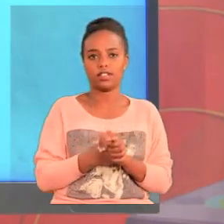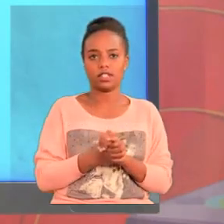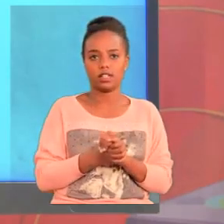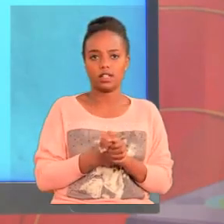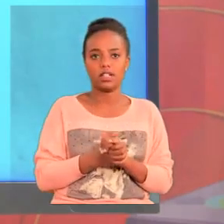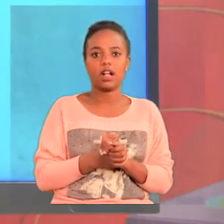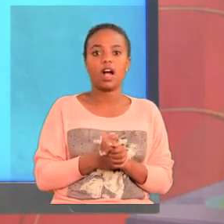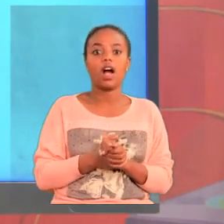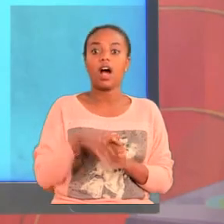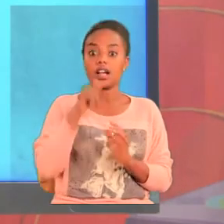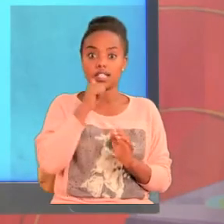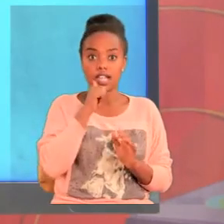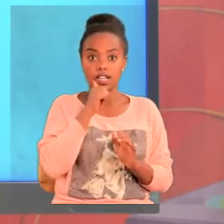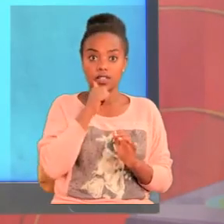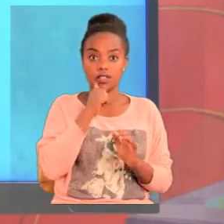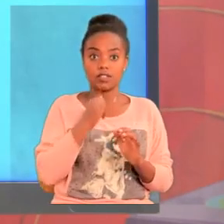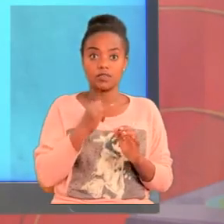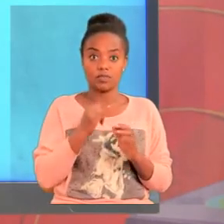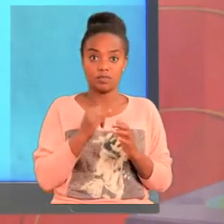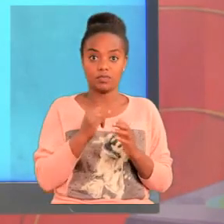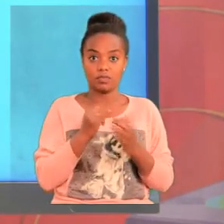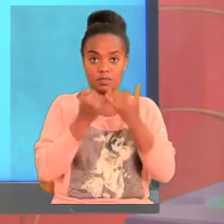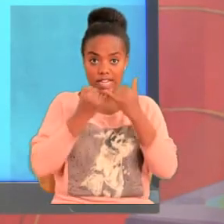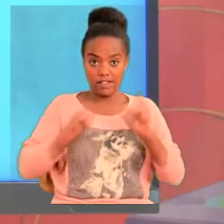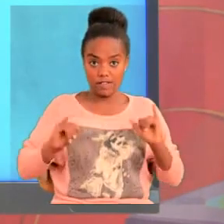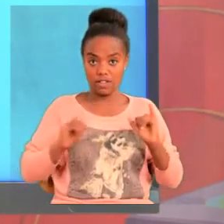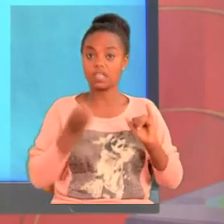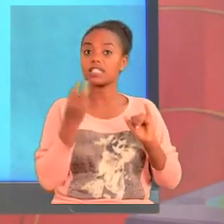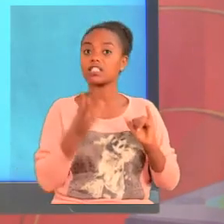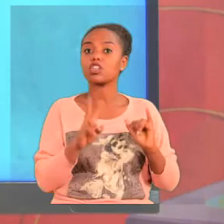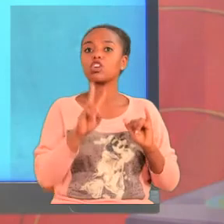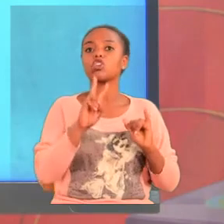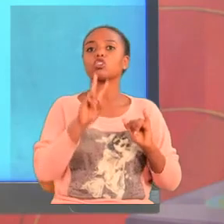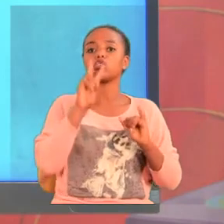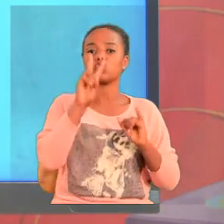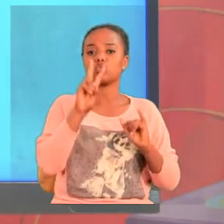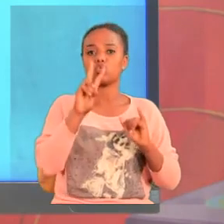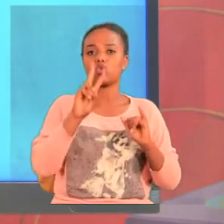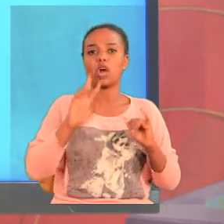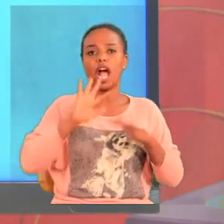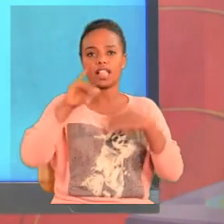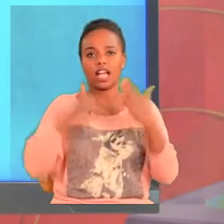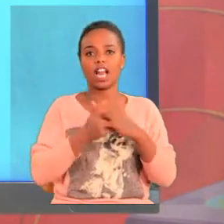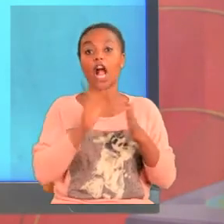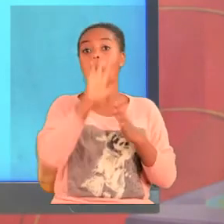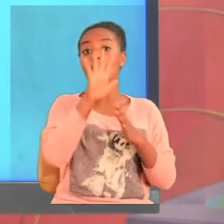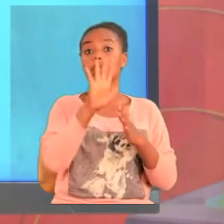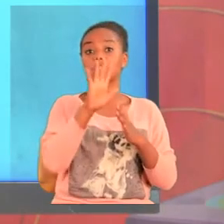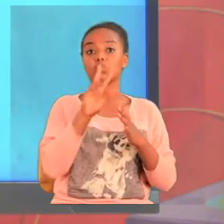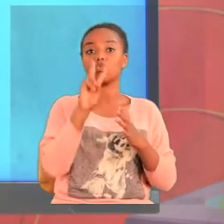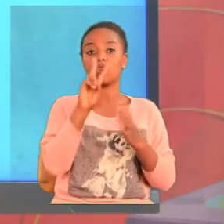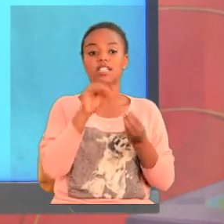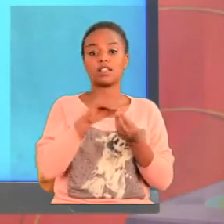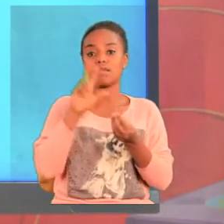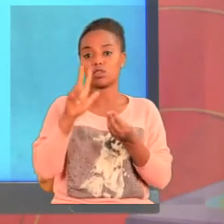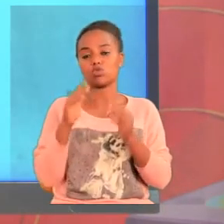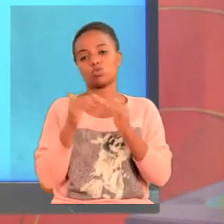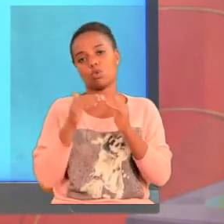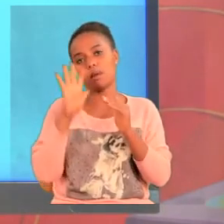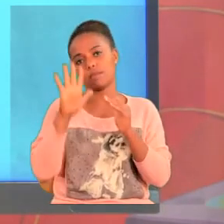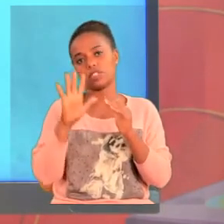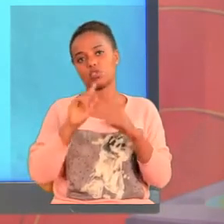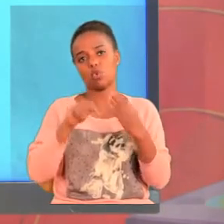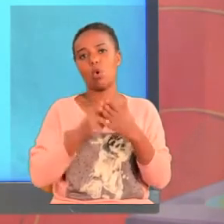Aster's share is this 2 out of the total is 5, 2 fifths of 1,500